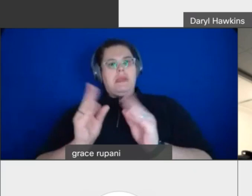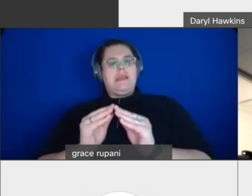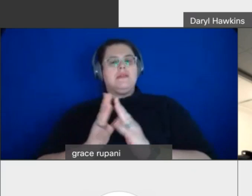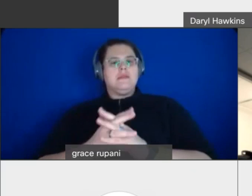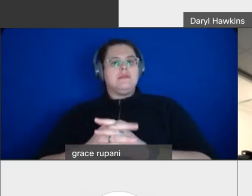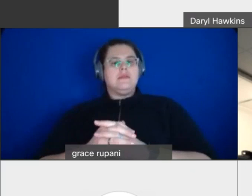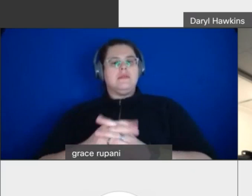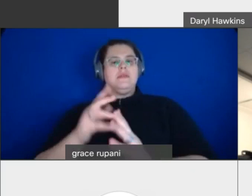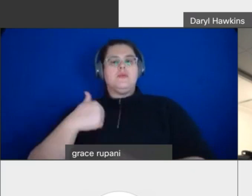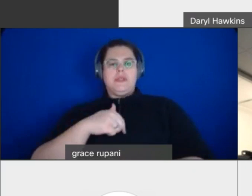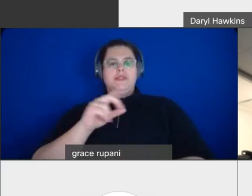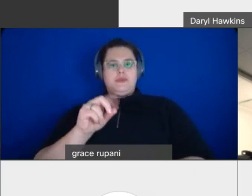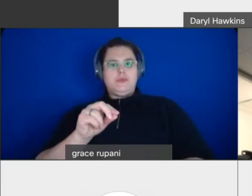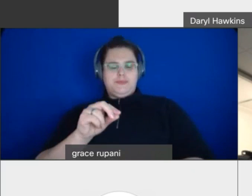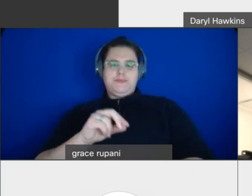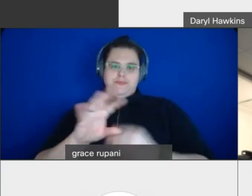add additional